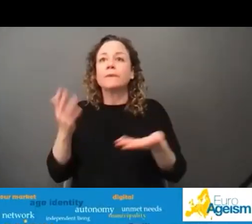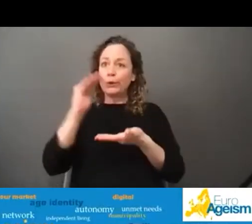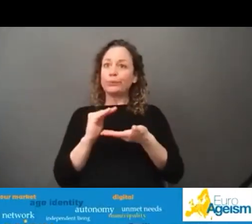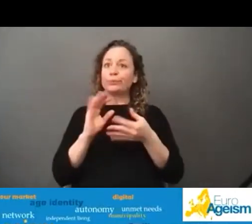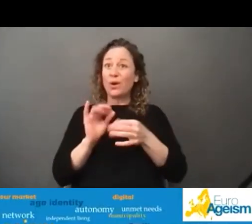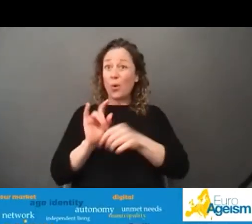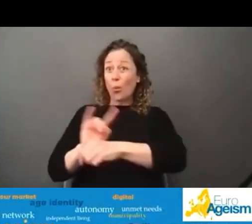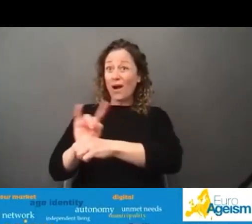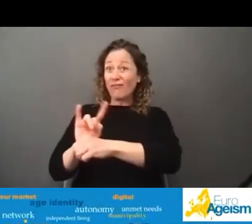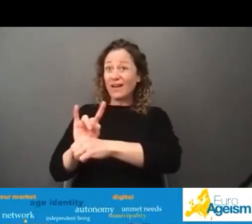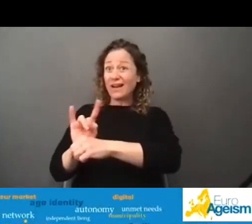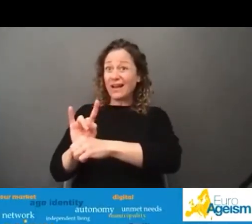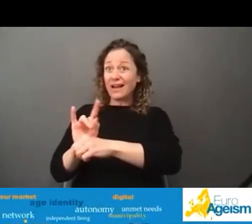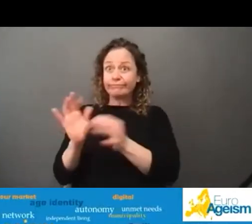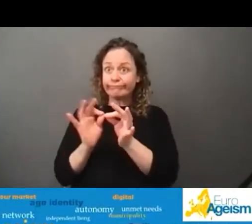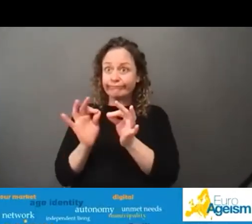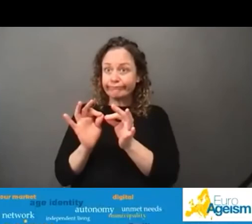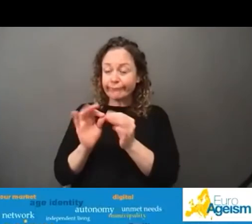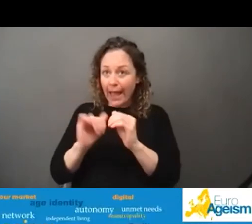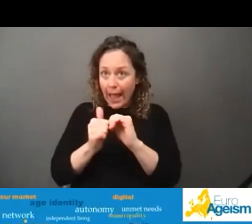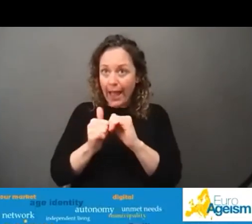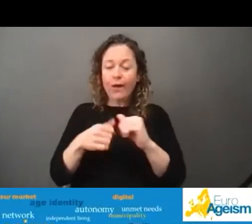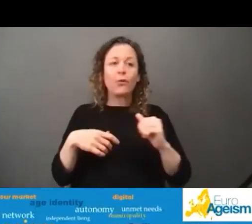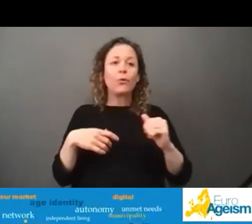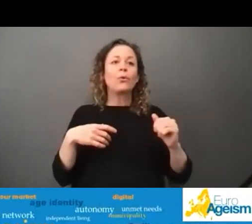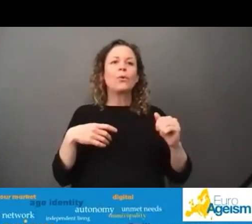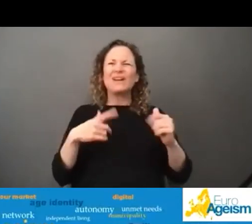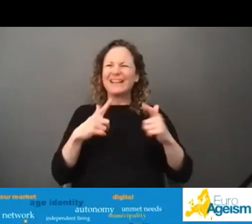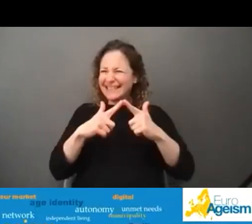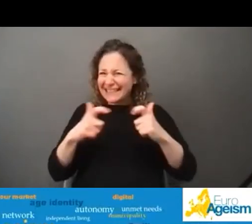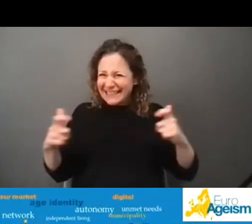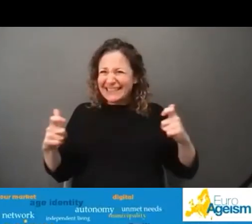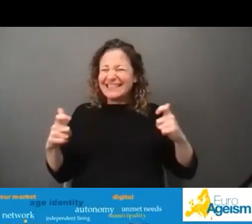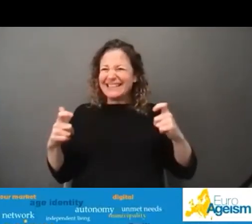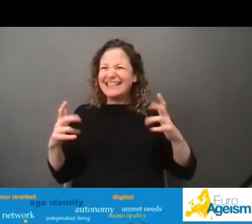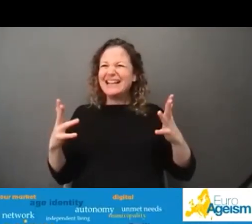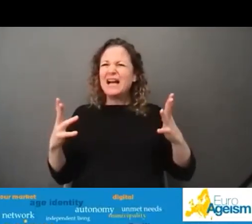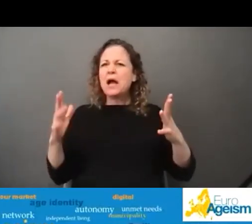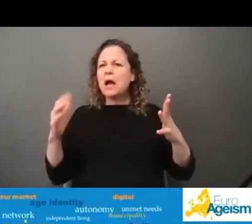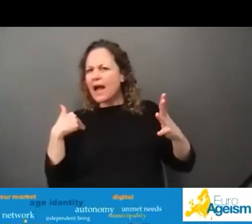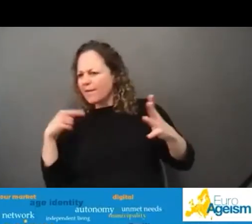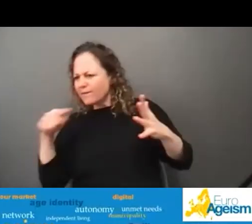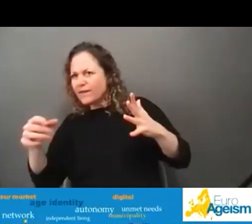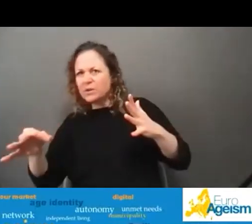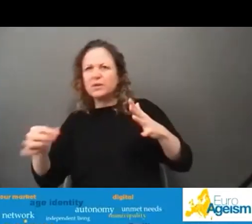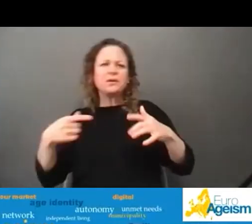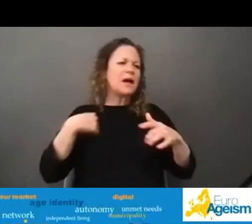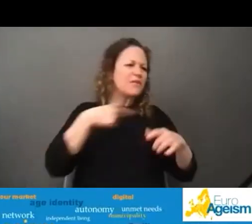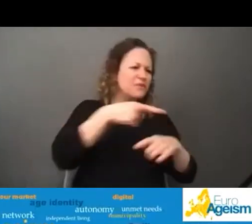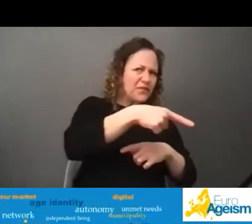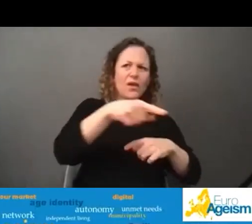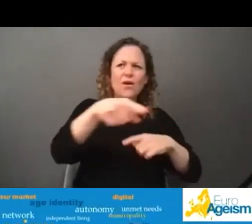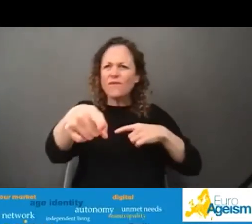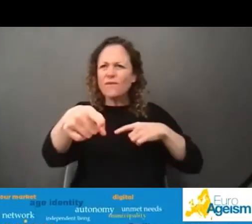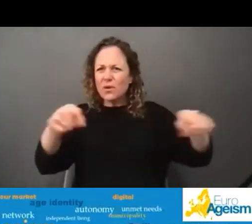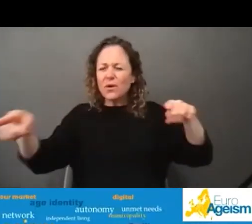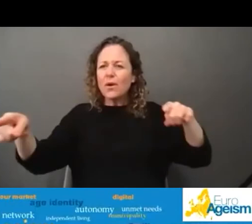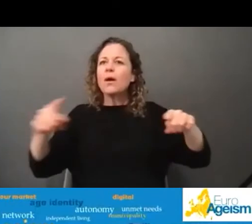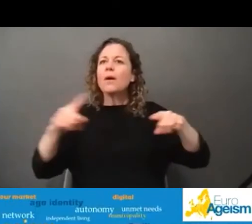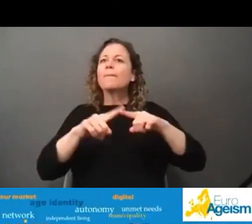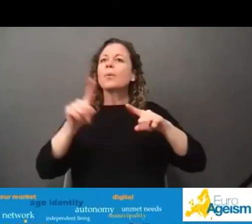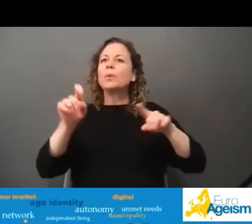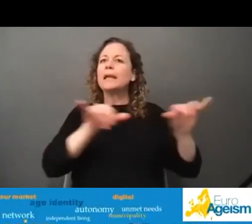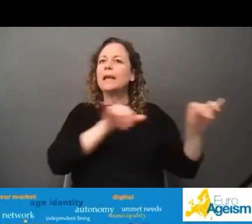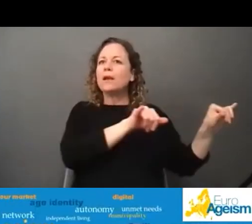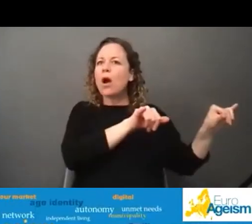access to Wi-Fi? How do we bring digital literacy? There's not a coordinated way to say, what is